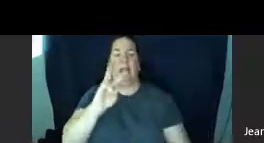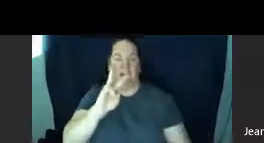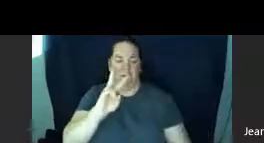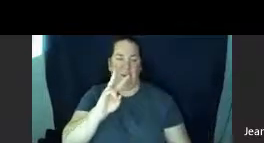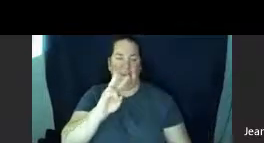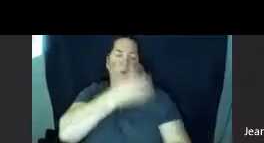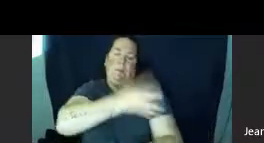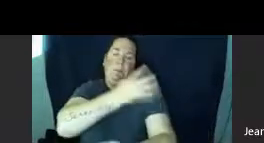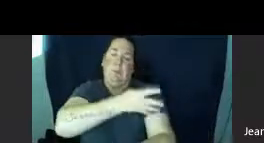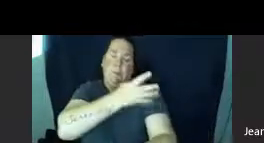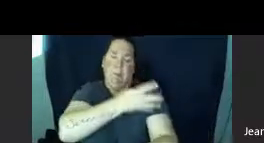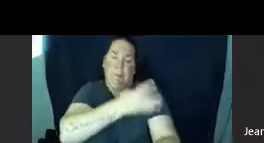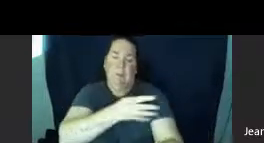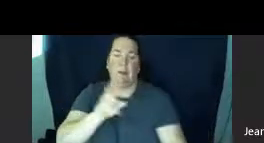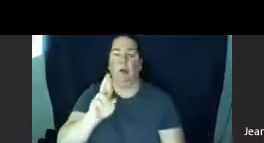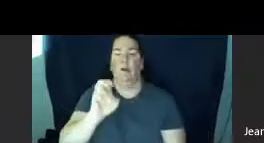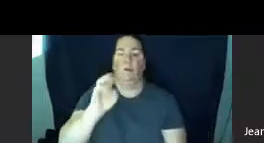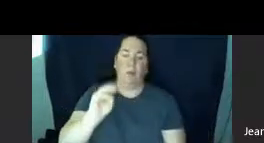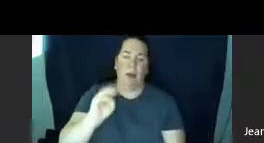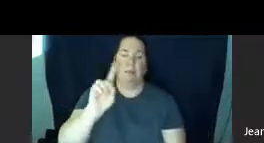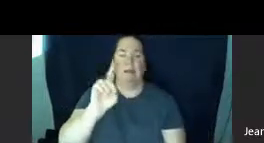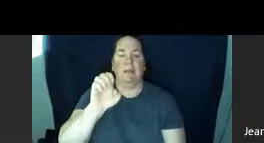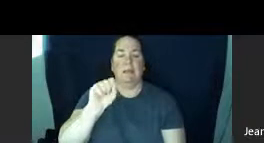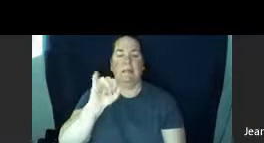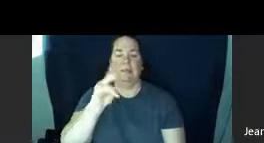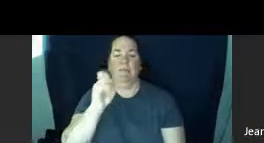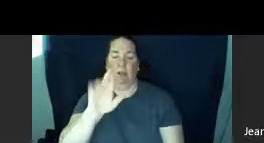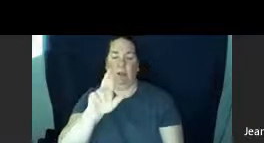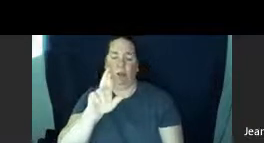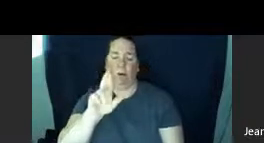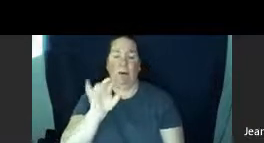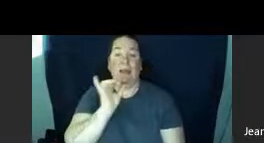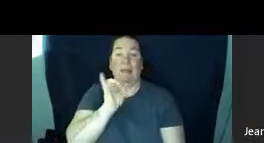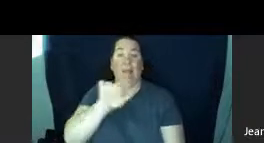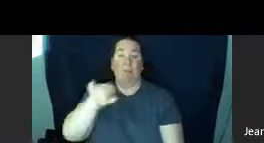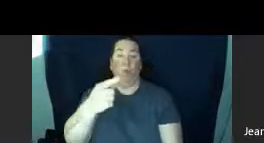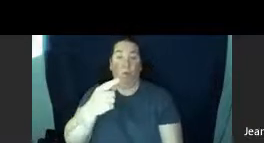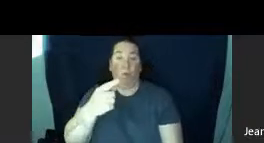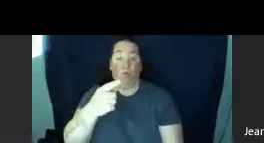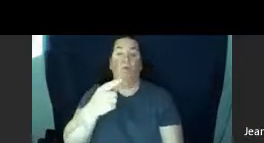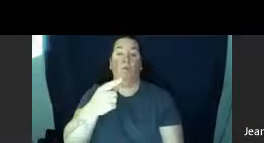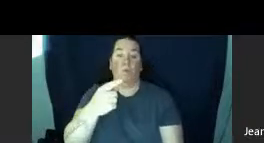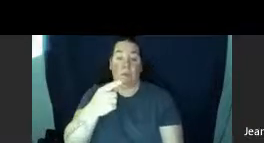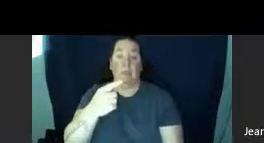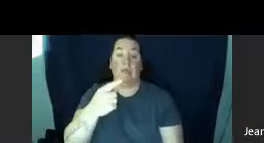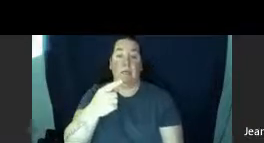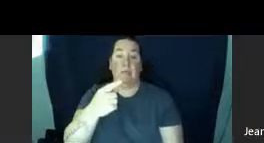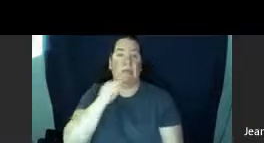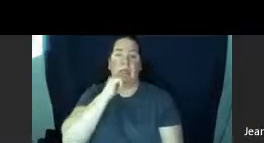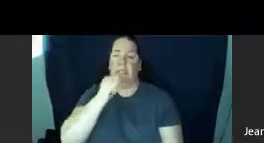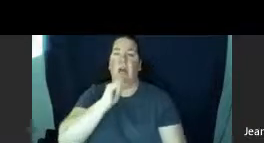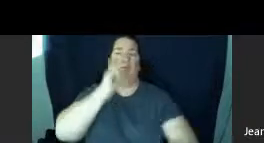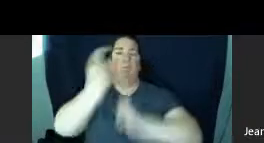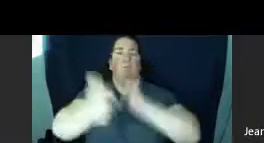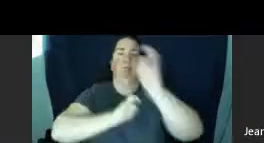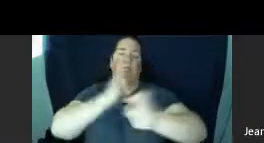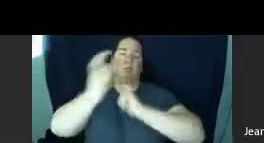antiviral called remdesivir. And remdesivir is the only one listed that is actually not distributed by the